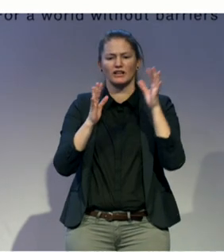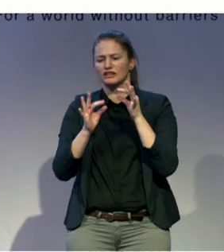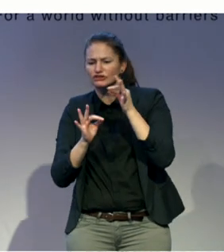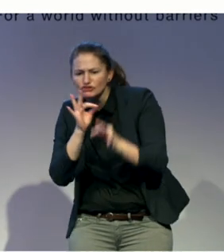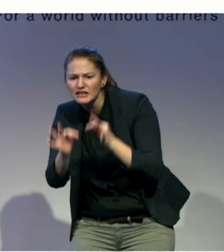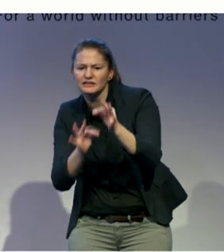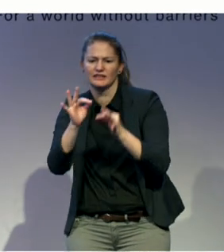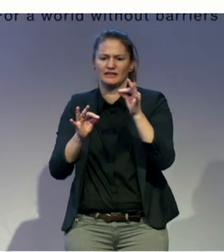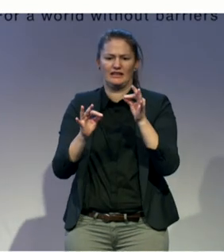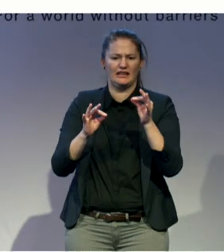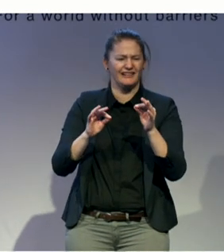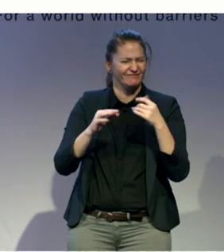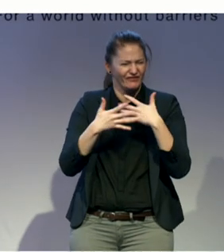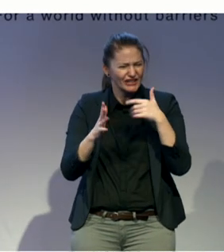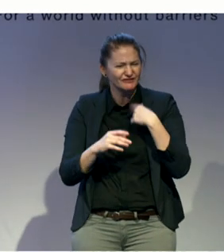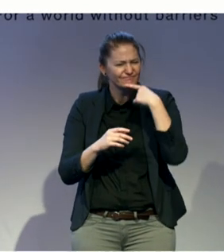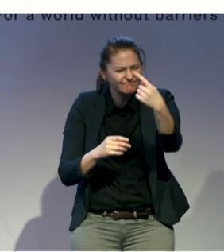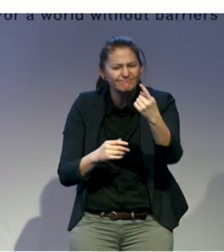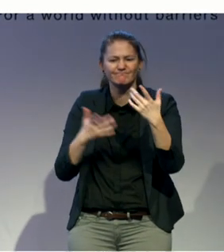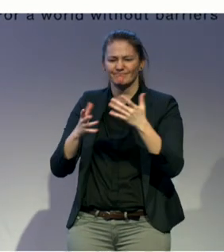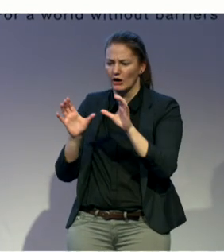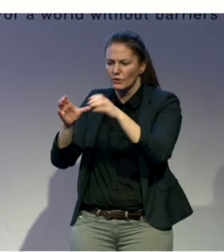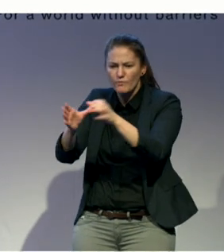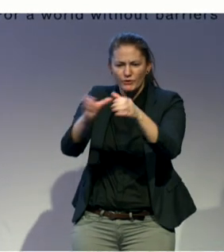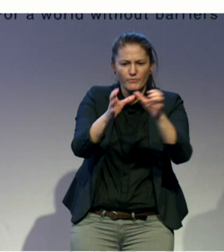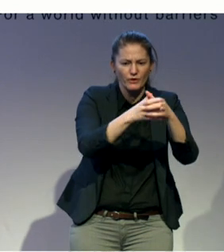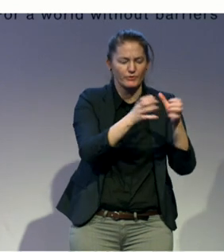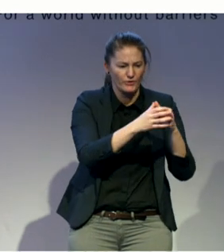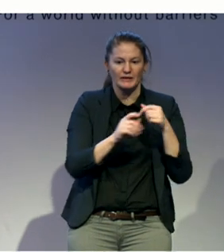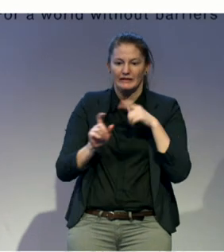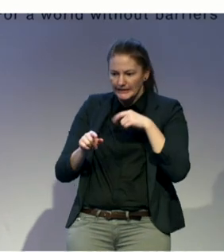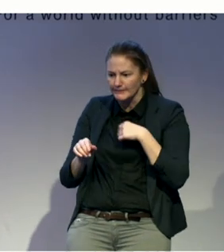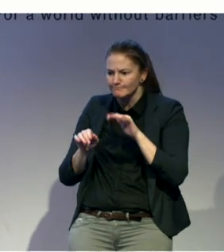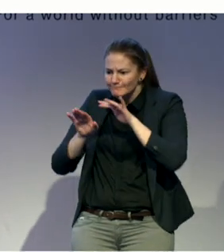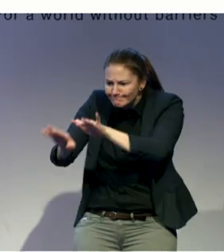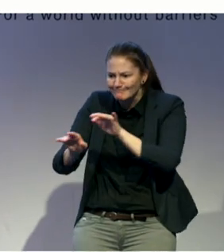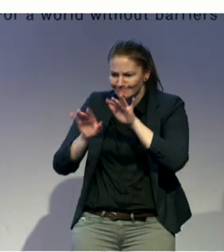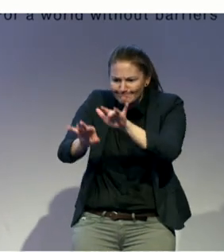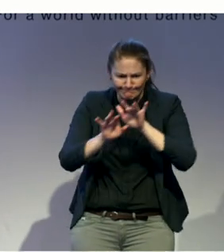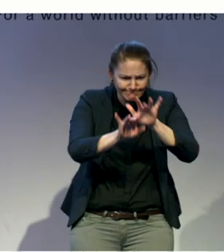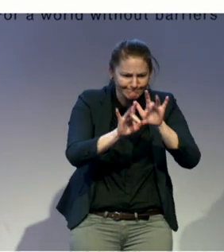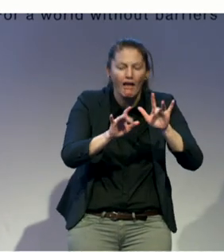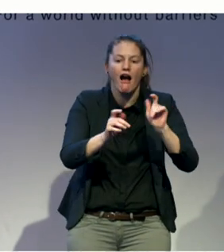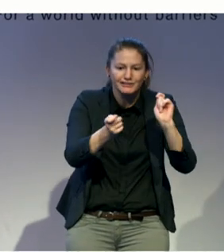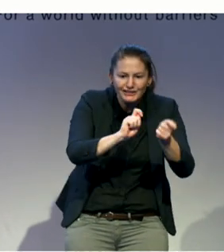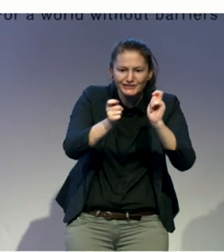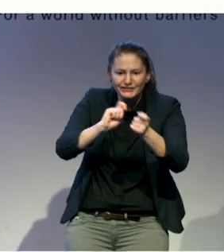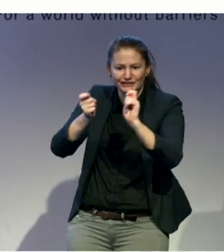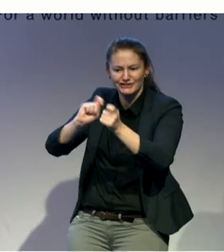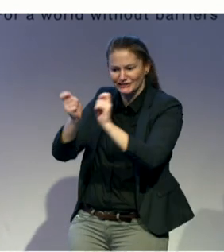mentioned. How sharing our knowledge and experience that we have built during the last